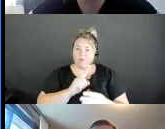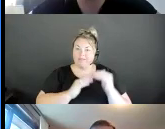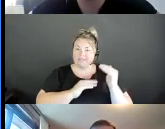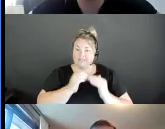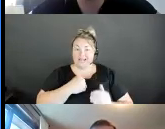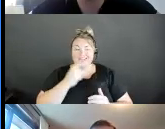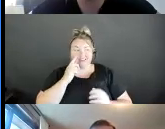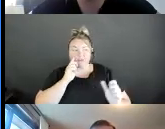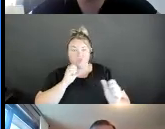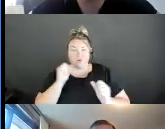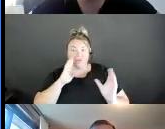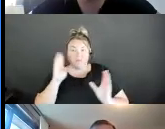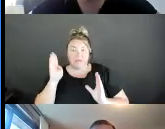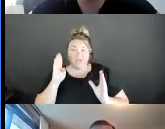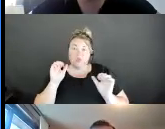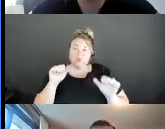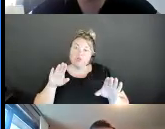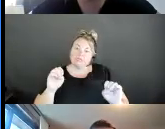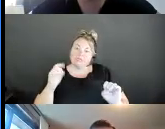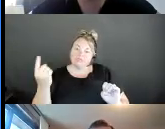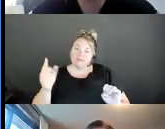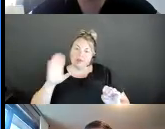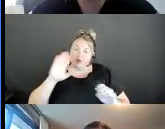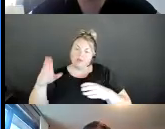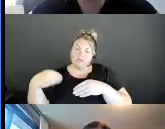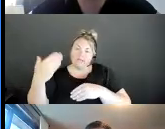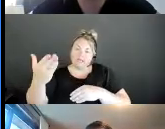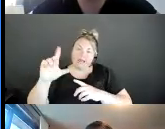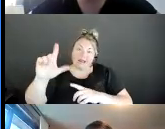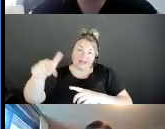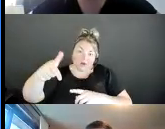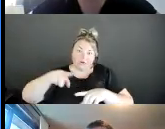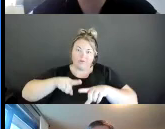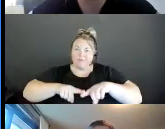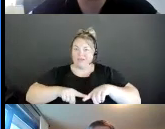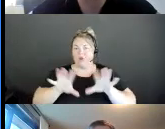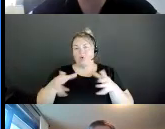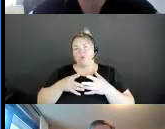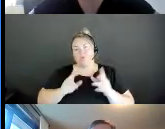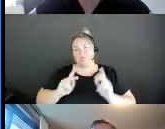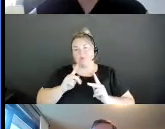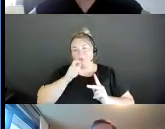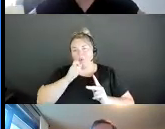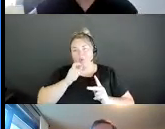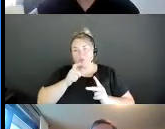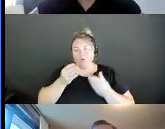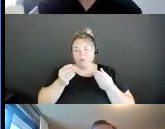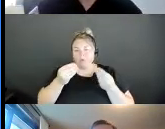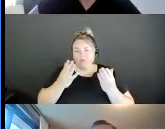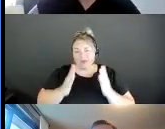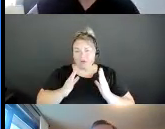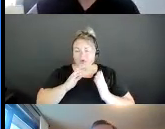strategic plan may be something that comes later depending on the group of people that the provider is serving.